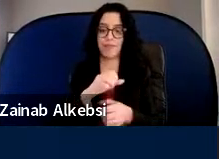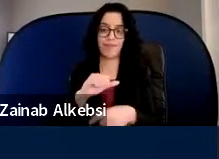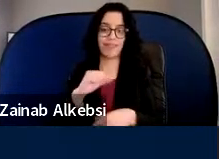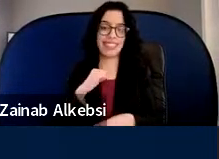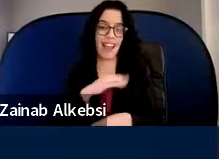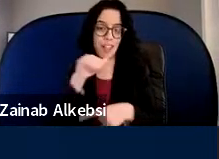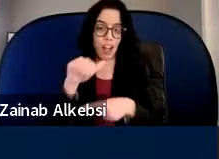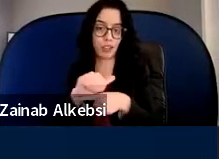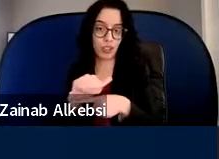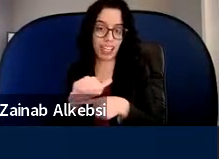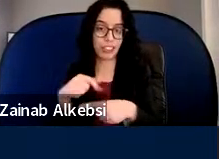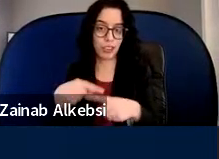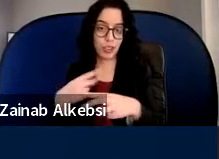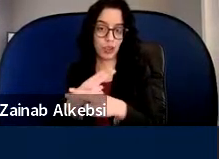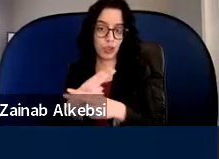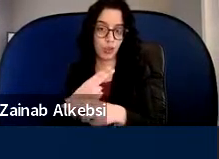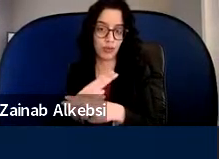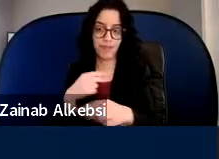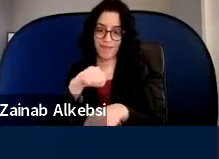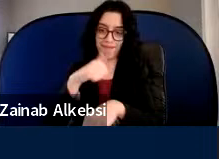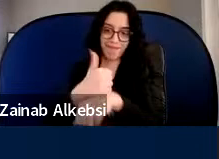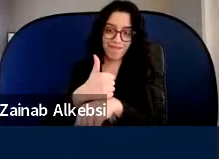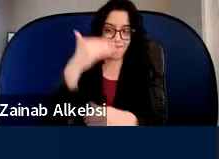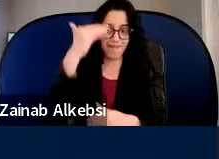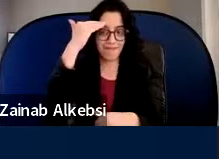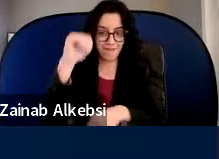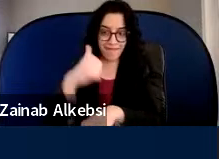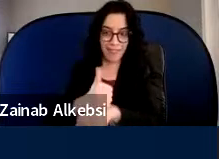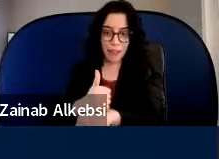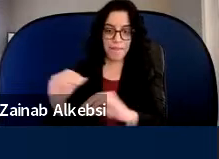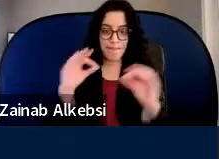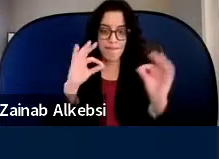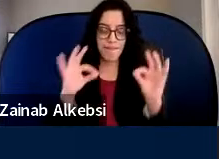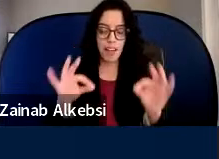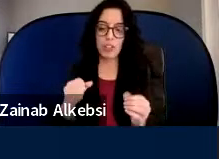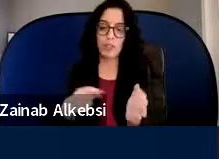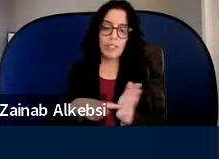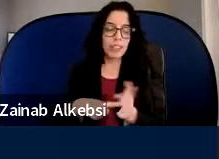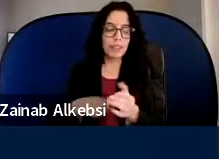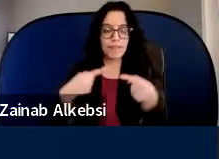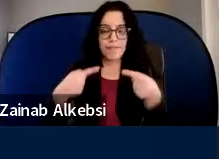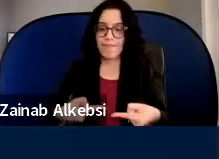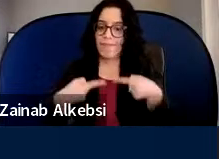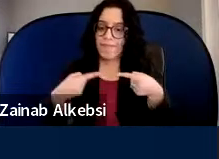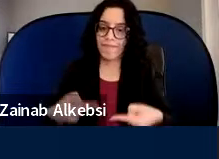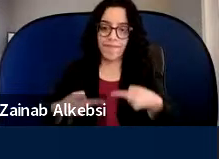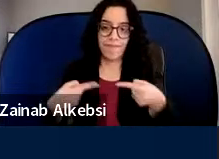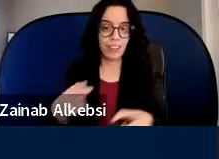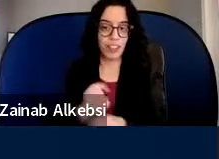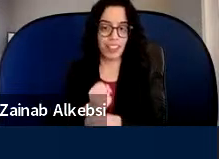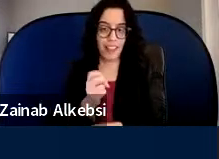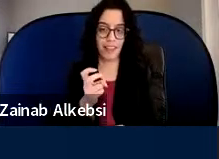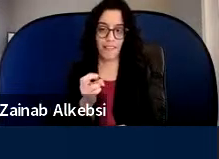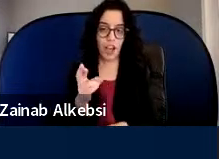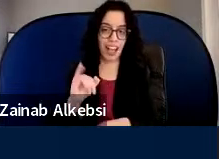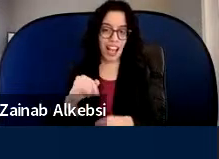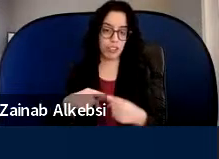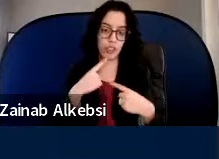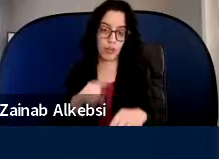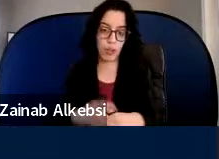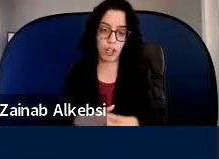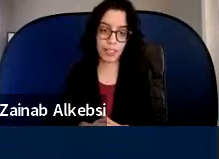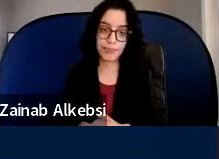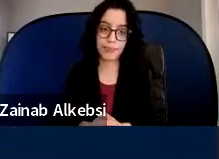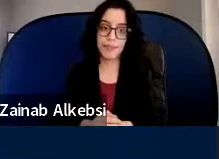and keep it consistently. Then there are staff issues, staff turnover, staff training on using the equipment. You